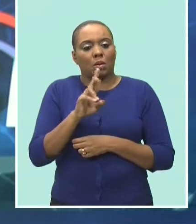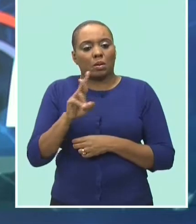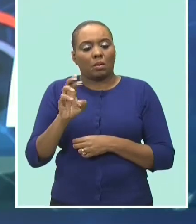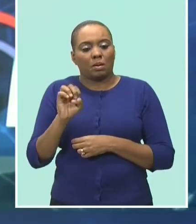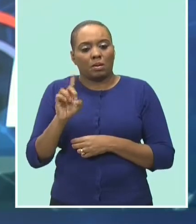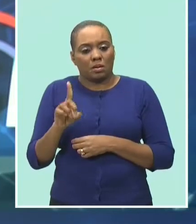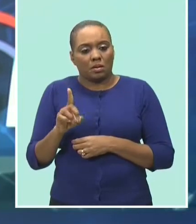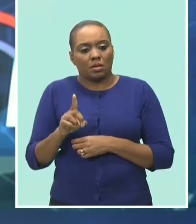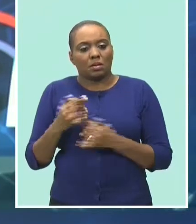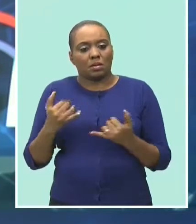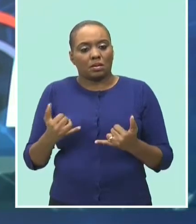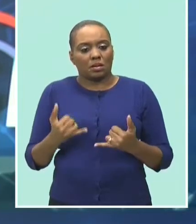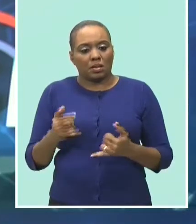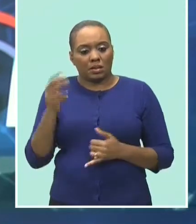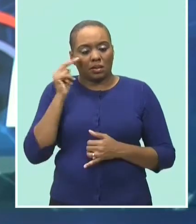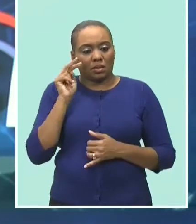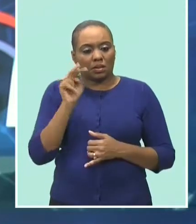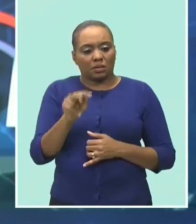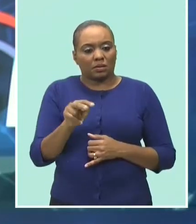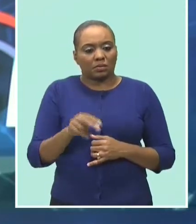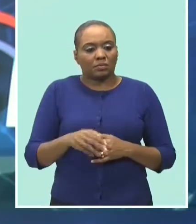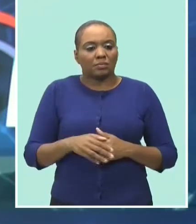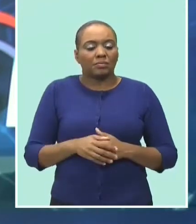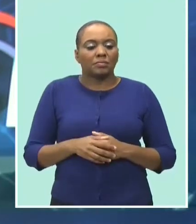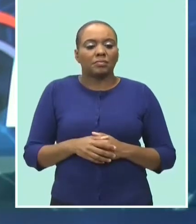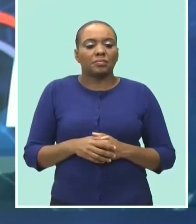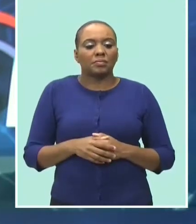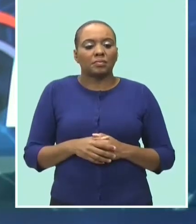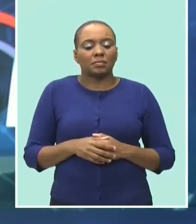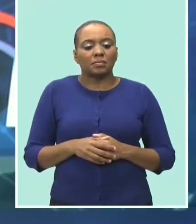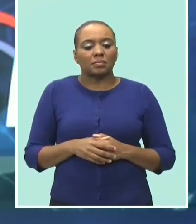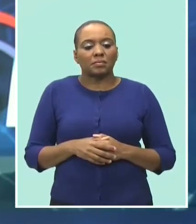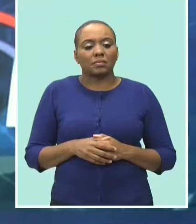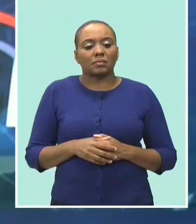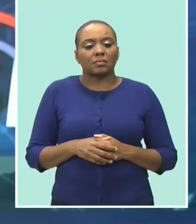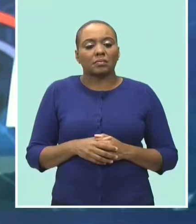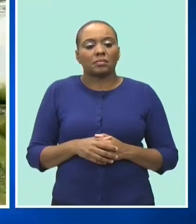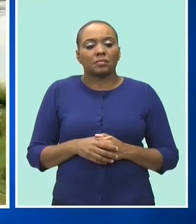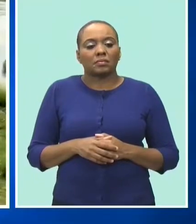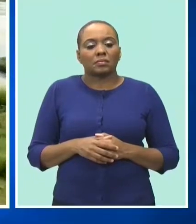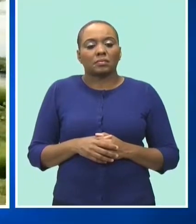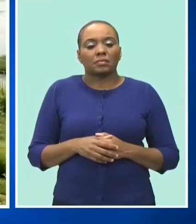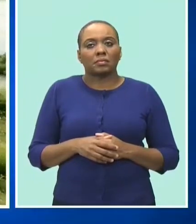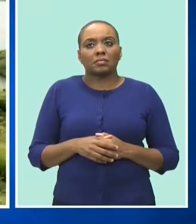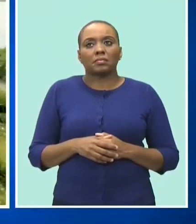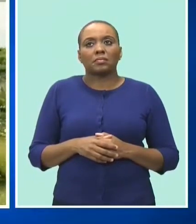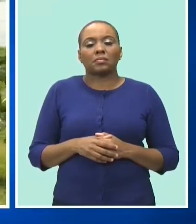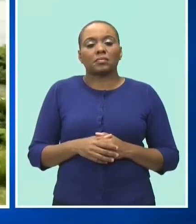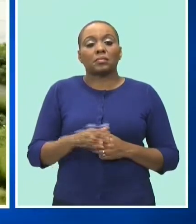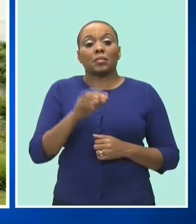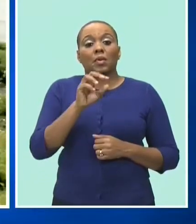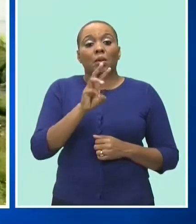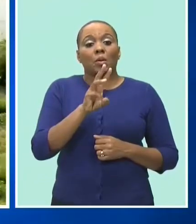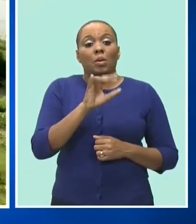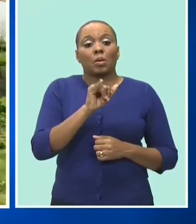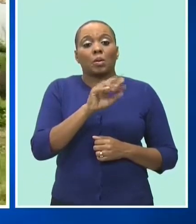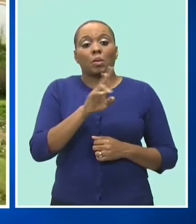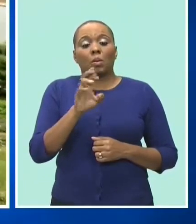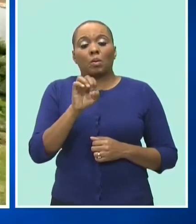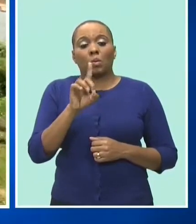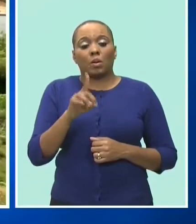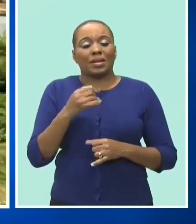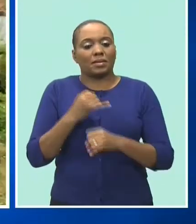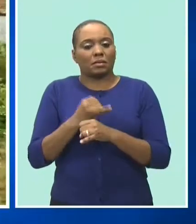WIRED, earlier today. Leah Briggs has those details. The Wired Institute has a mandate to